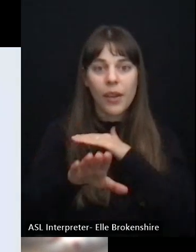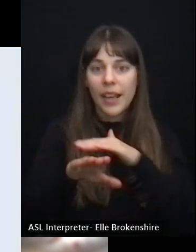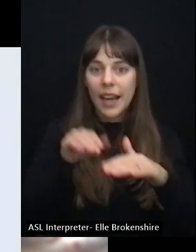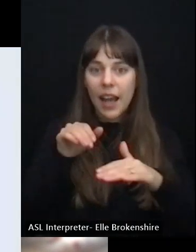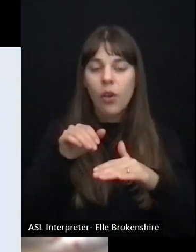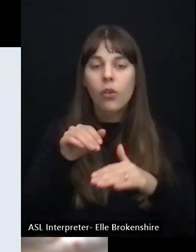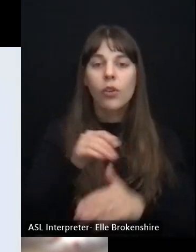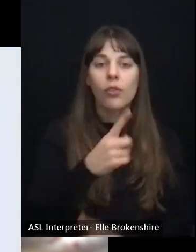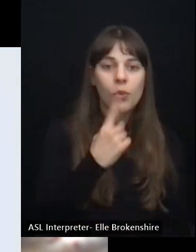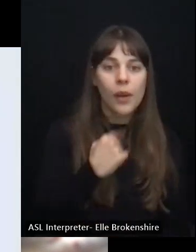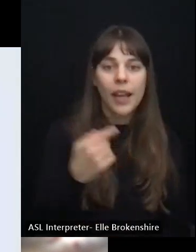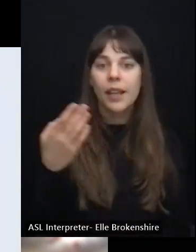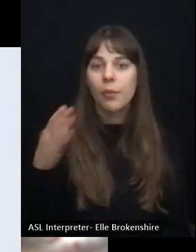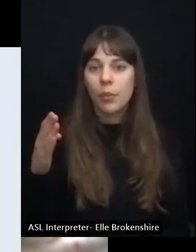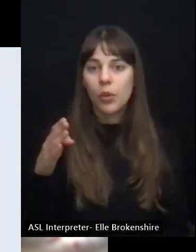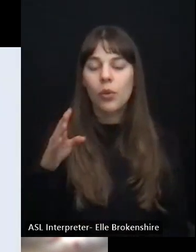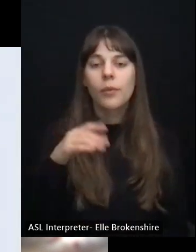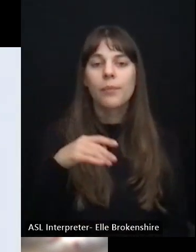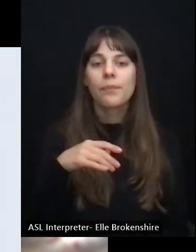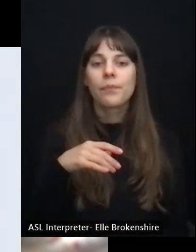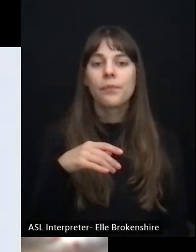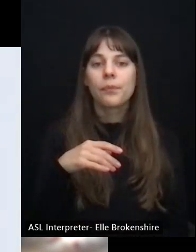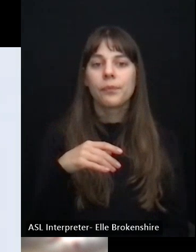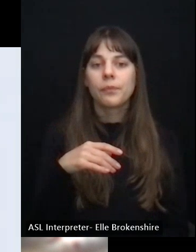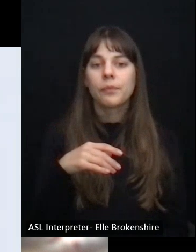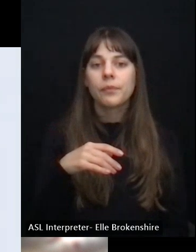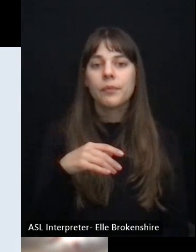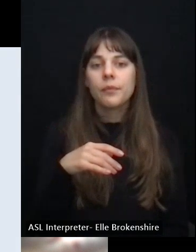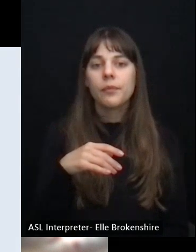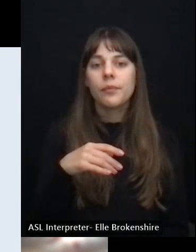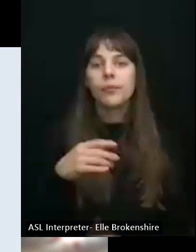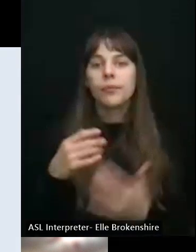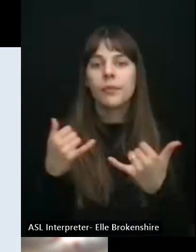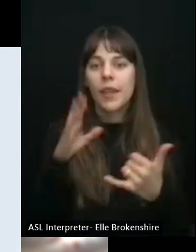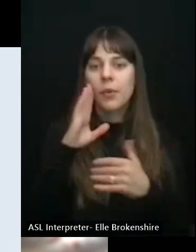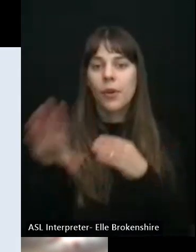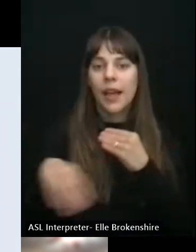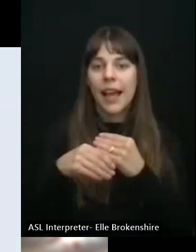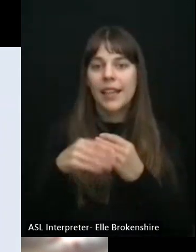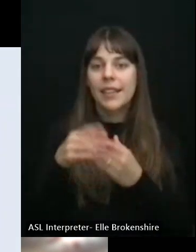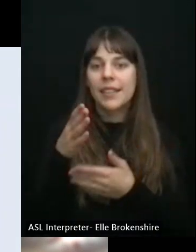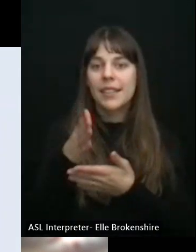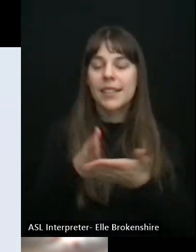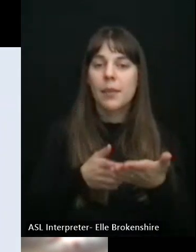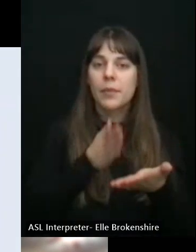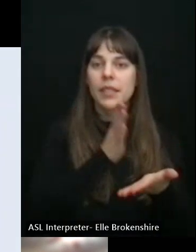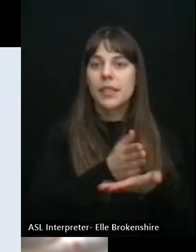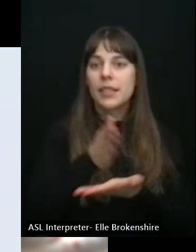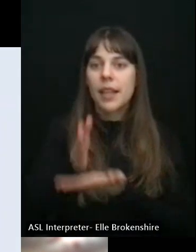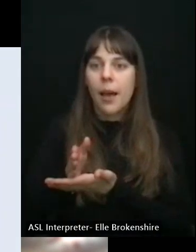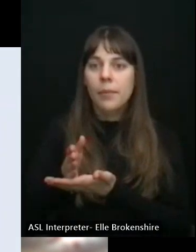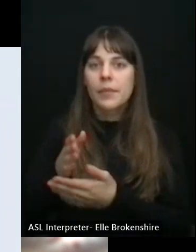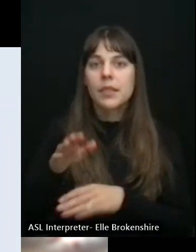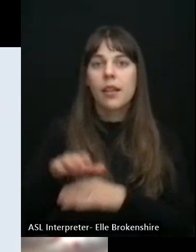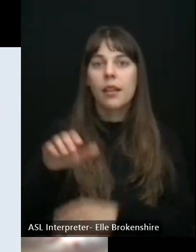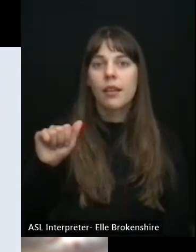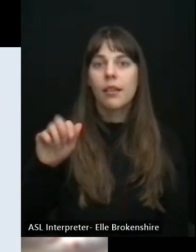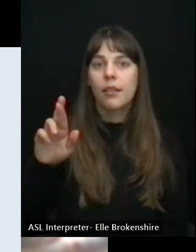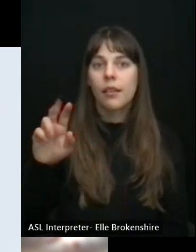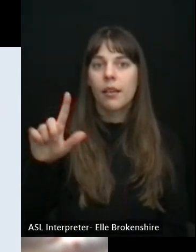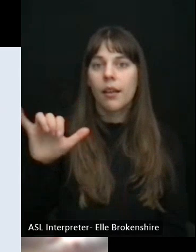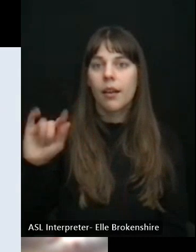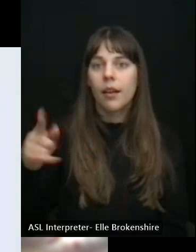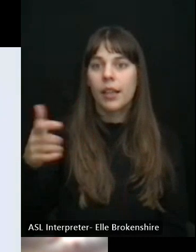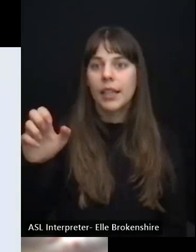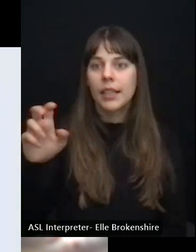On the rail line, we'll be adding a pair of stops in Arlington, or off of